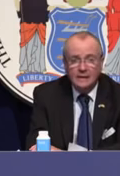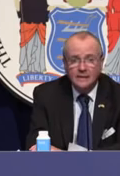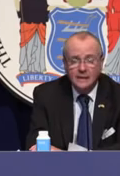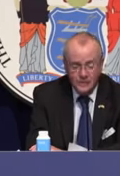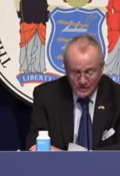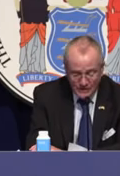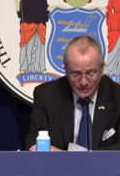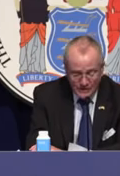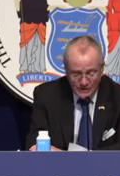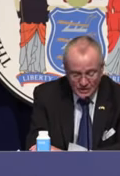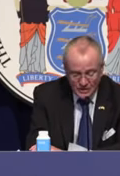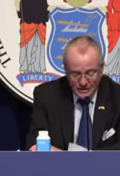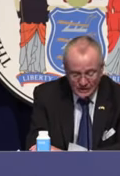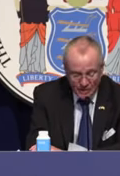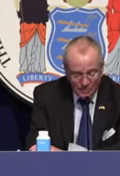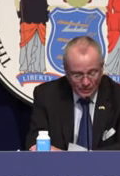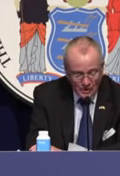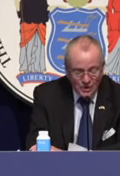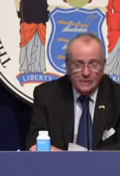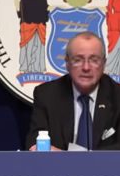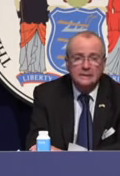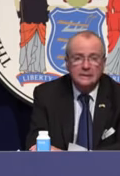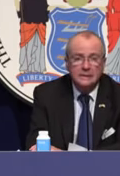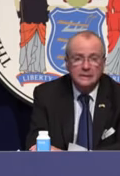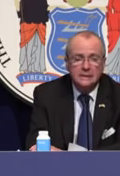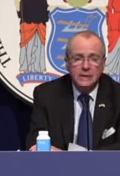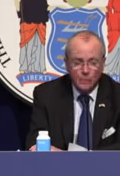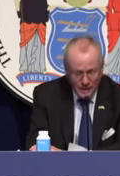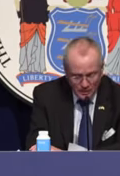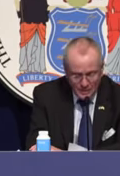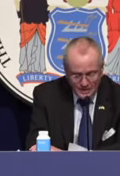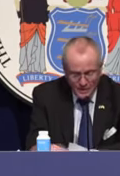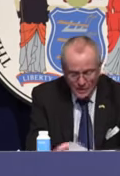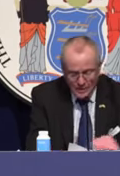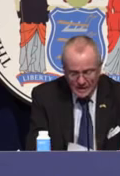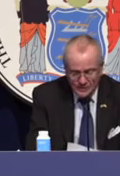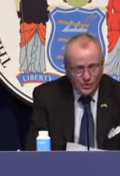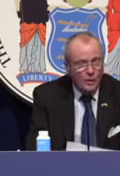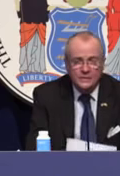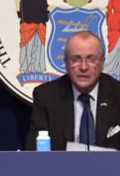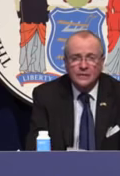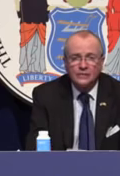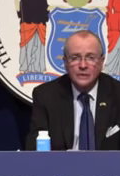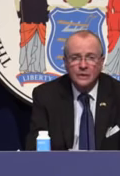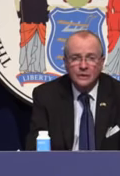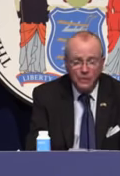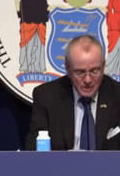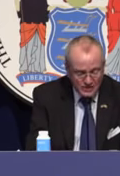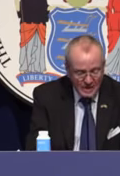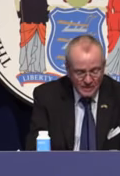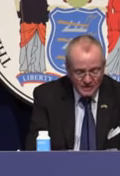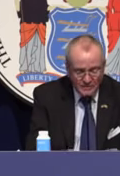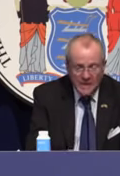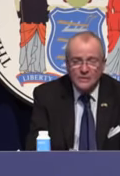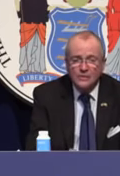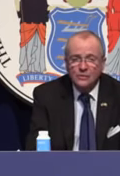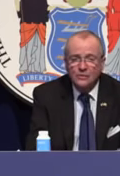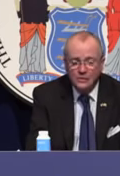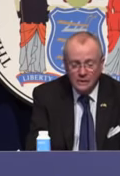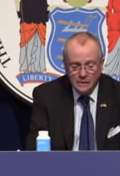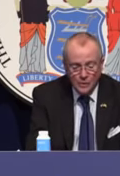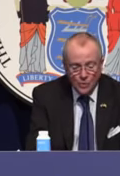are not, and they should never be, just seen as numbers on a chart. They were real people who accomplished great things, raised families, and